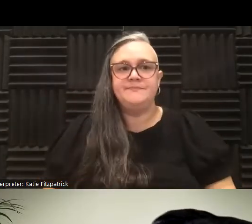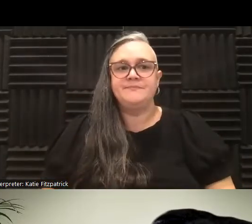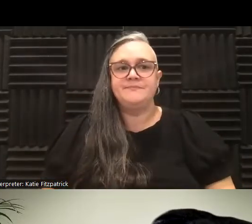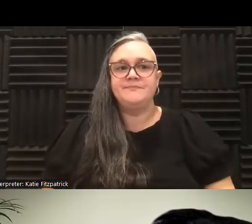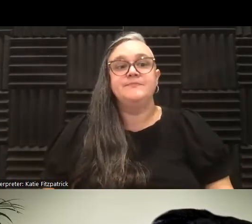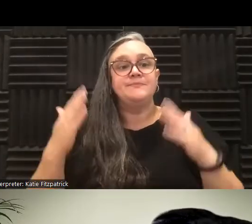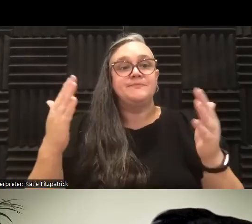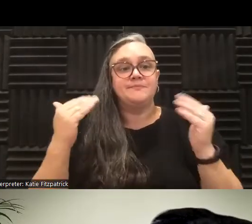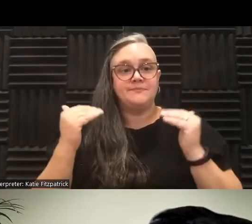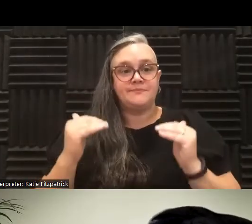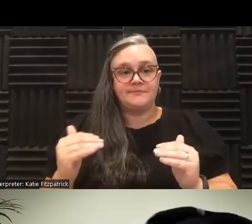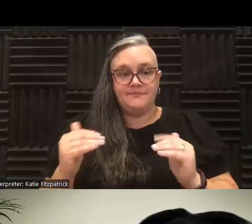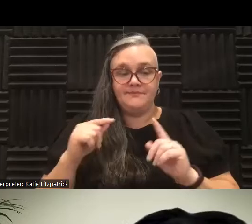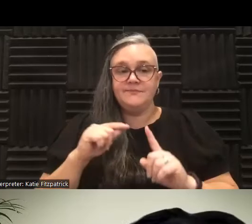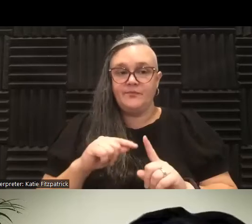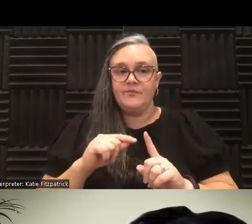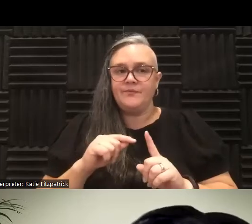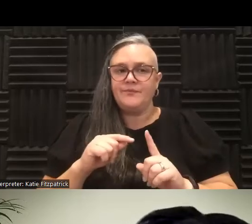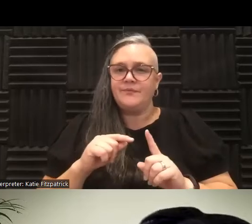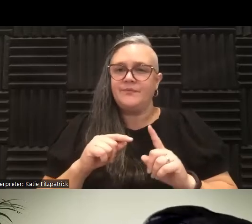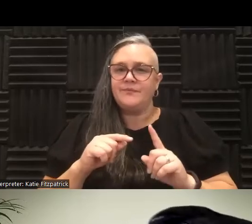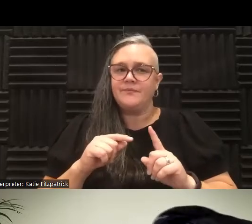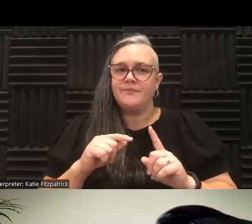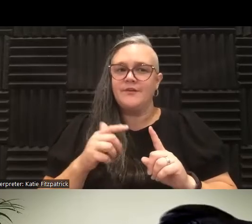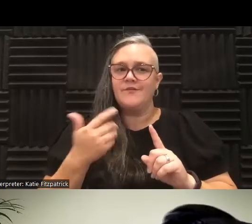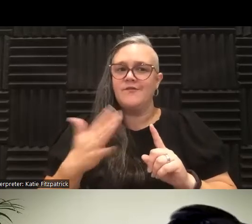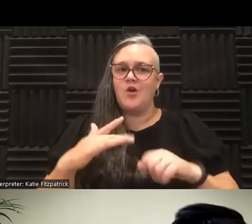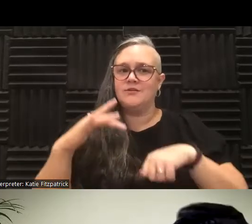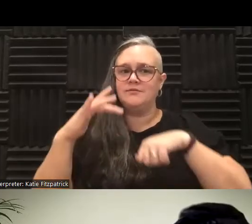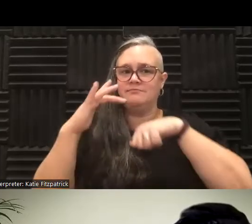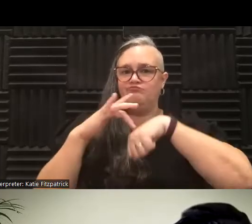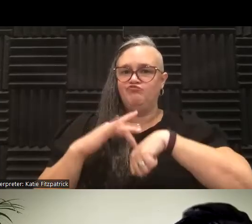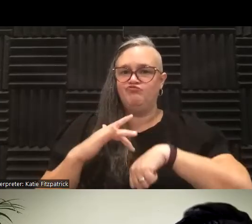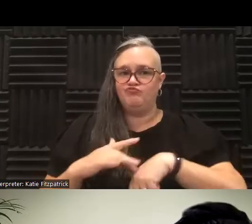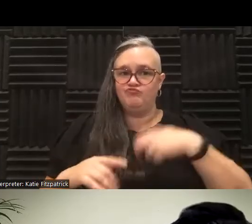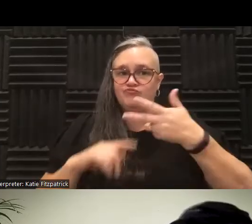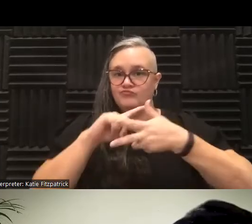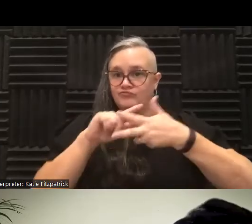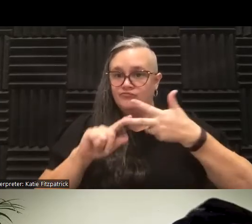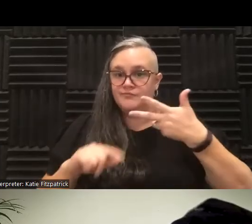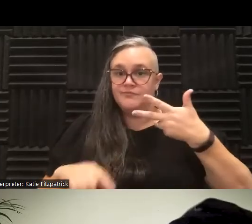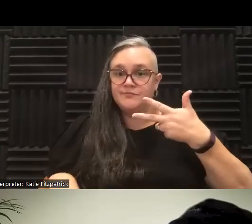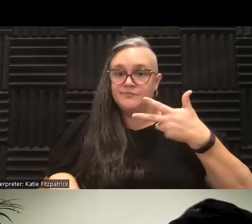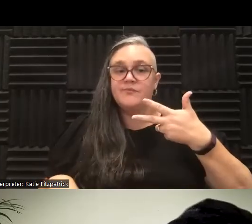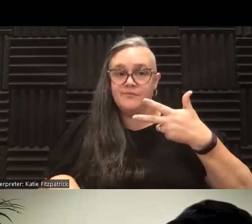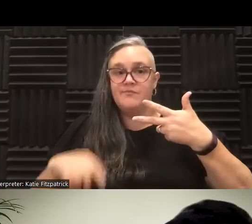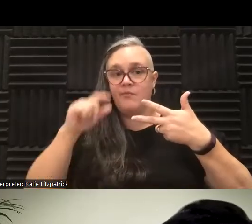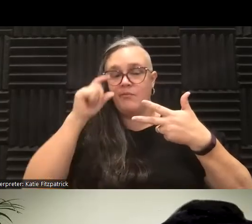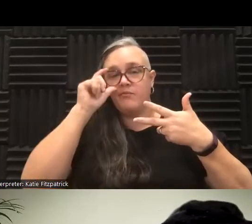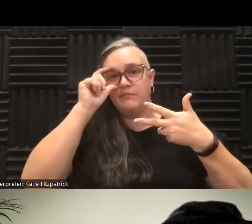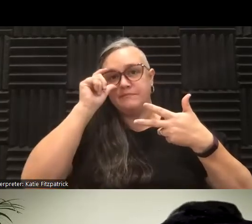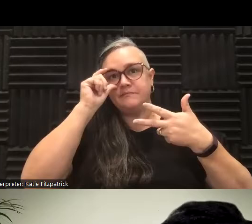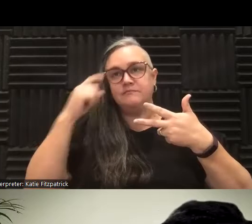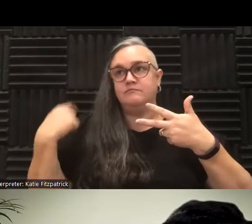So they have kind of really touched on 3 key pieces throughout this last